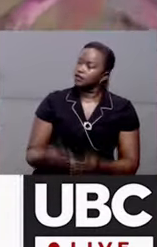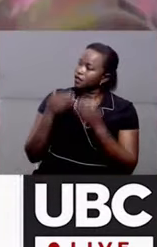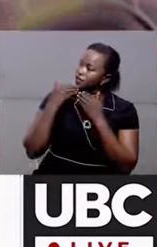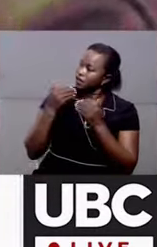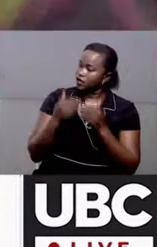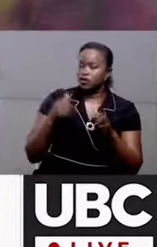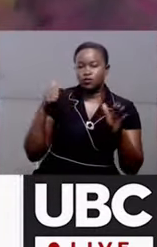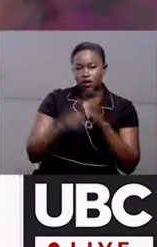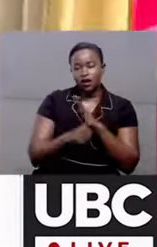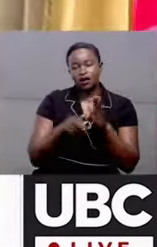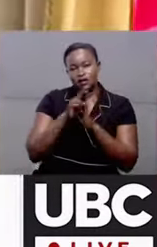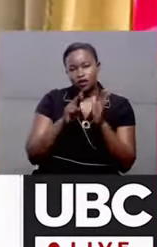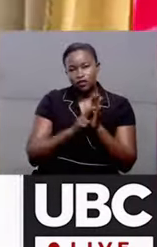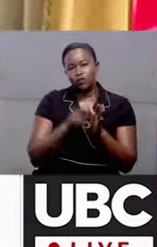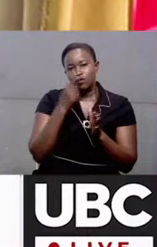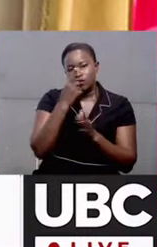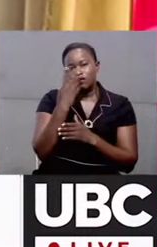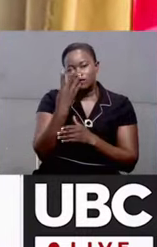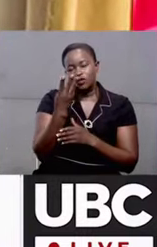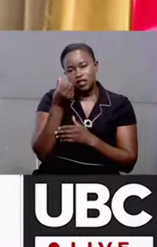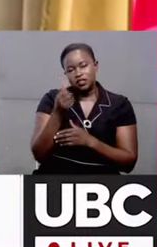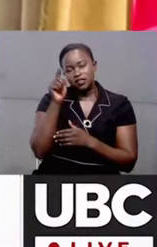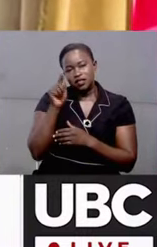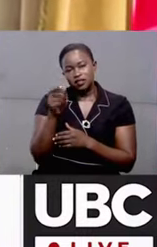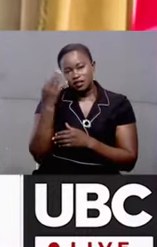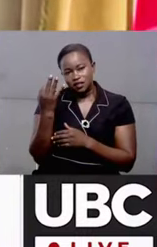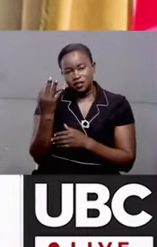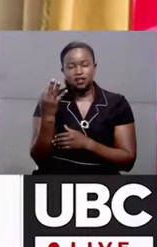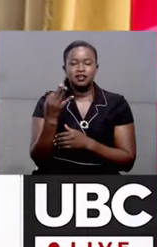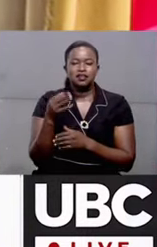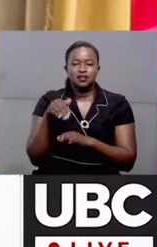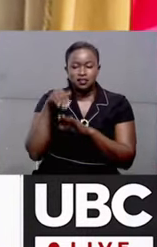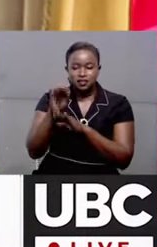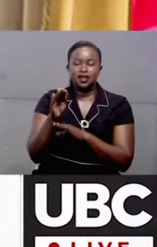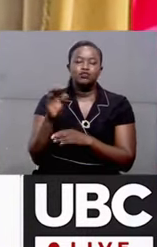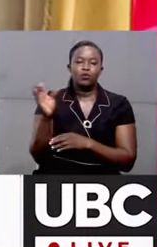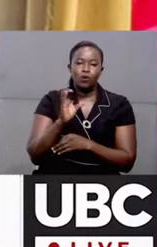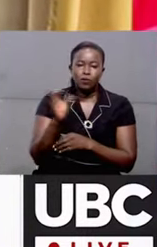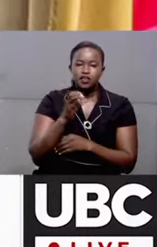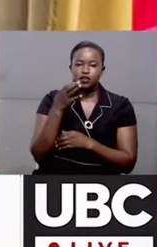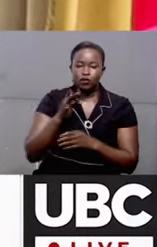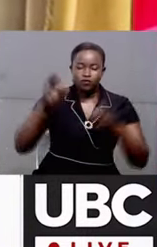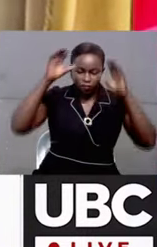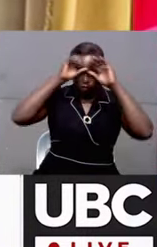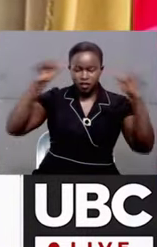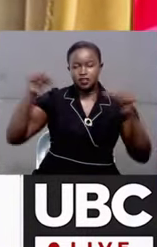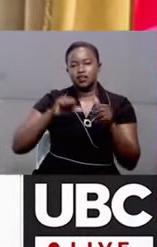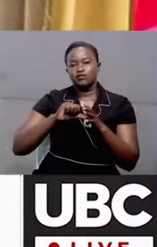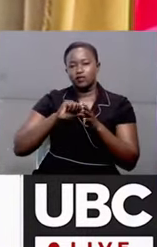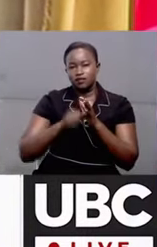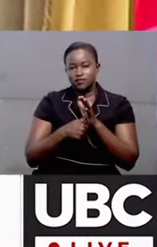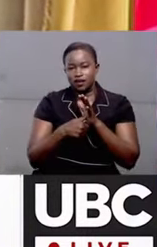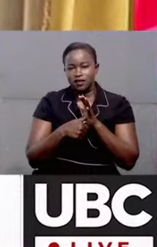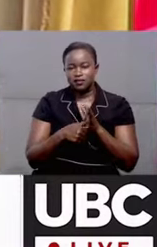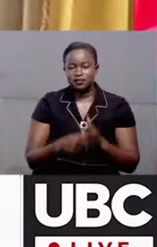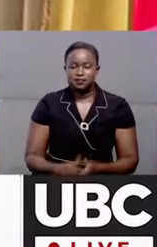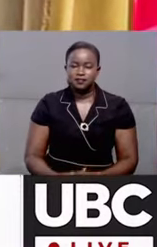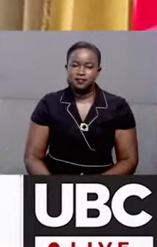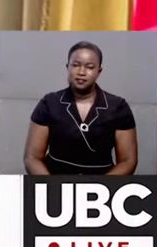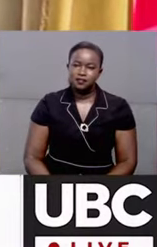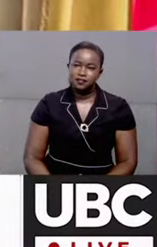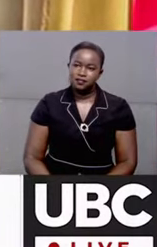Rule 146.3, it's referred to the Committee of Presidential Affairs.